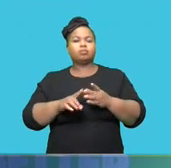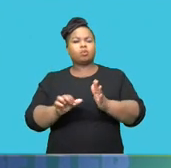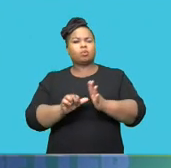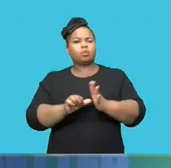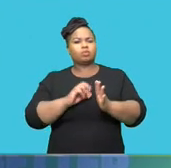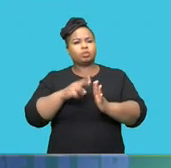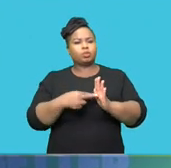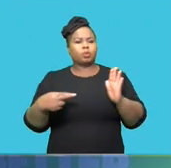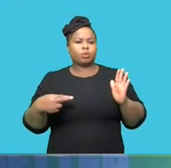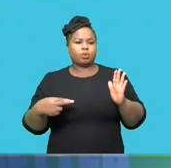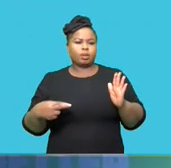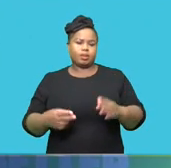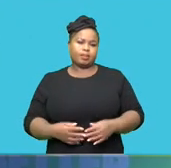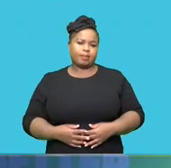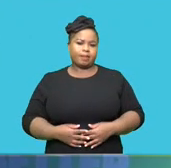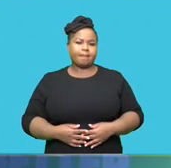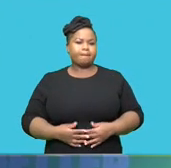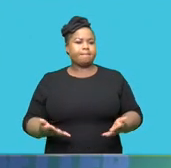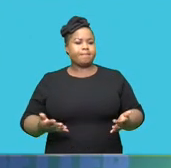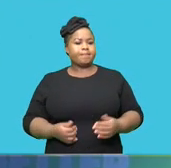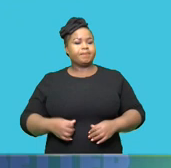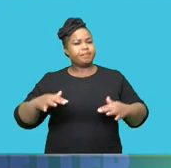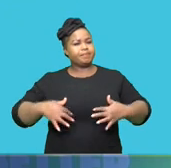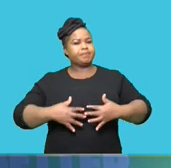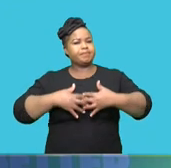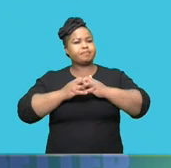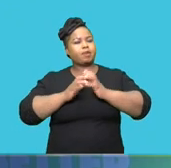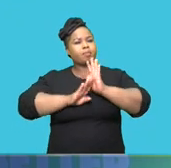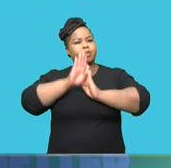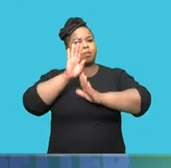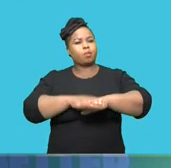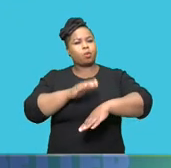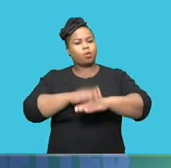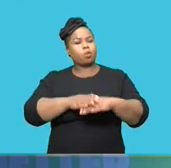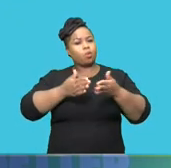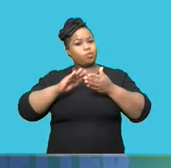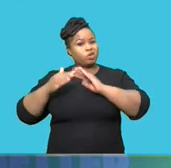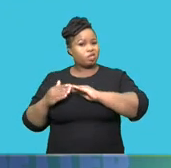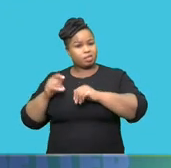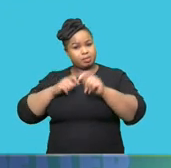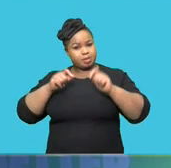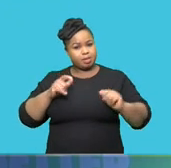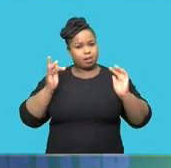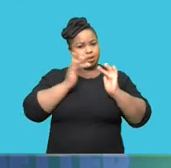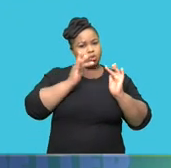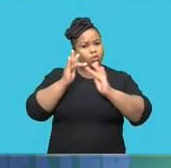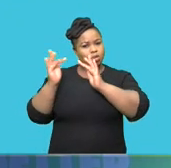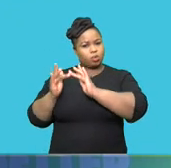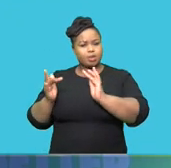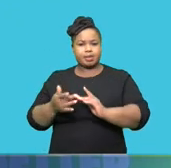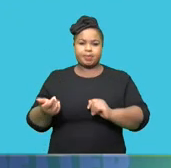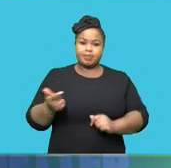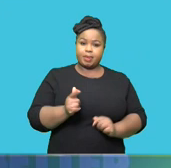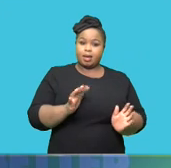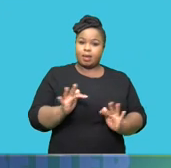significant role in terms of building a better communities, people-to-people contact.